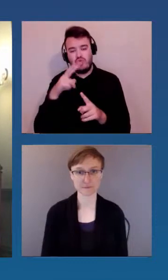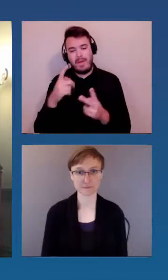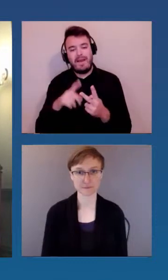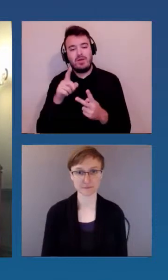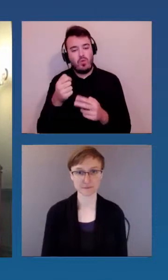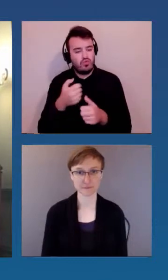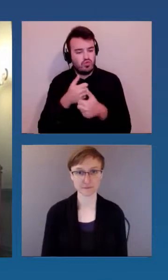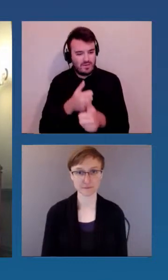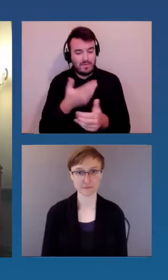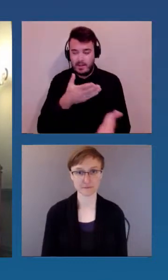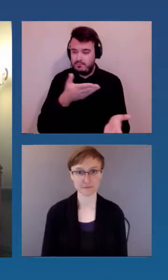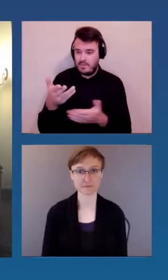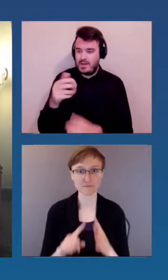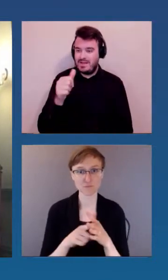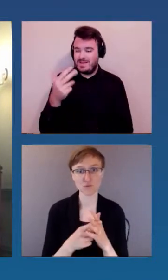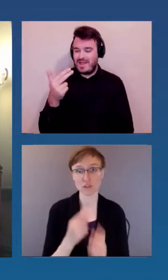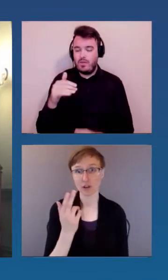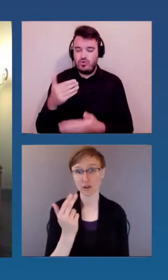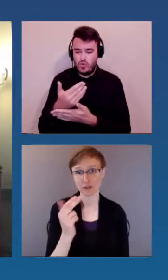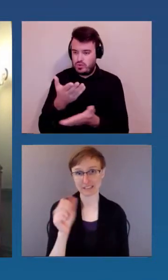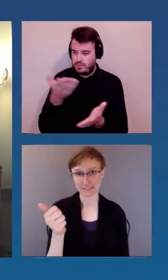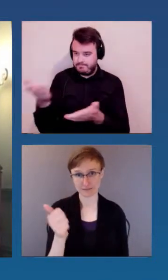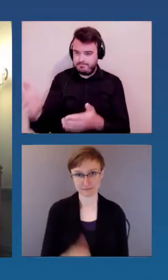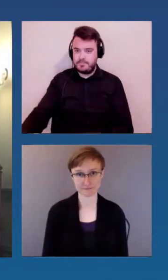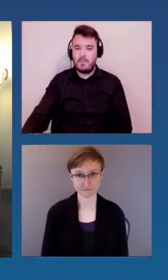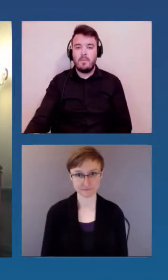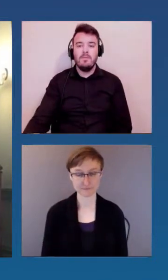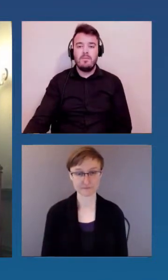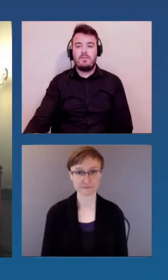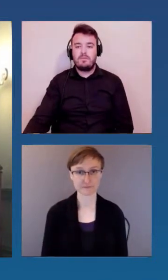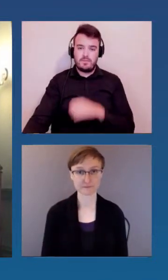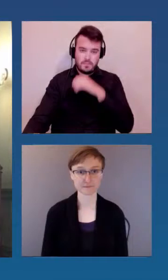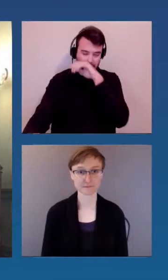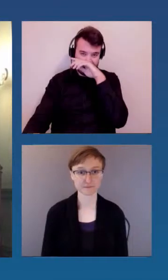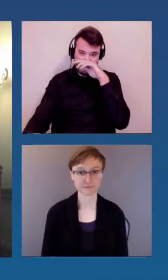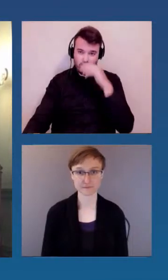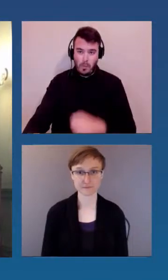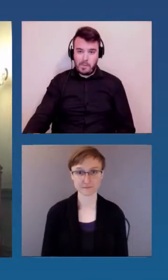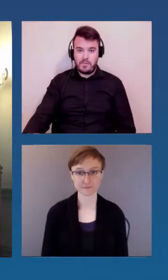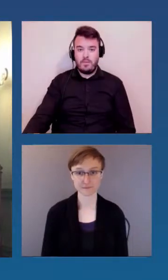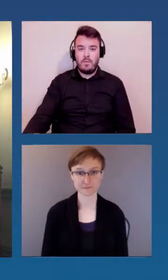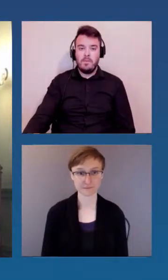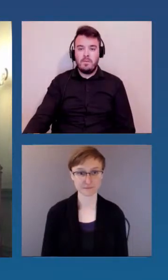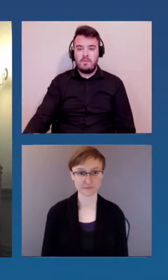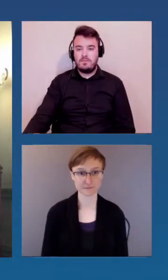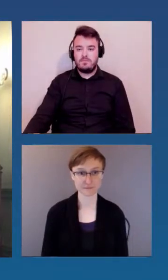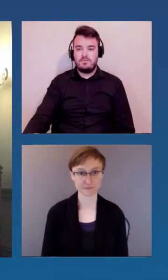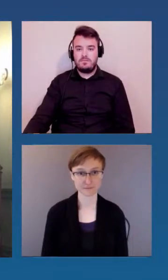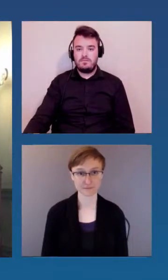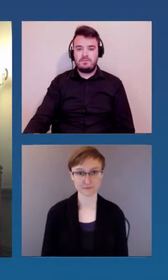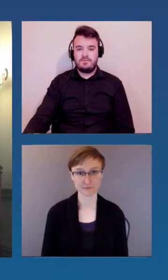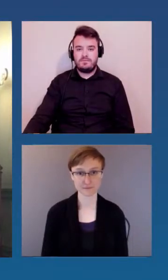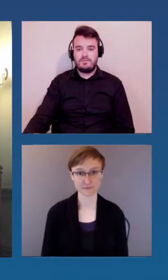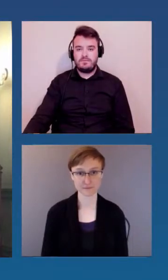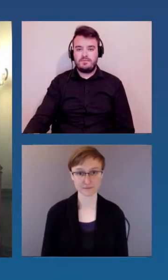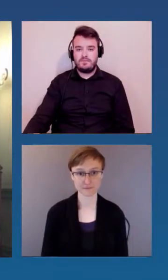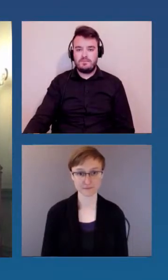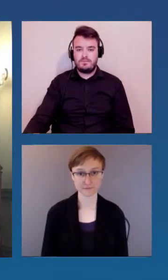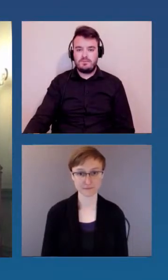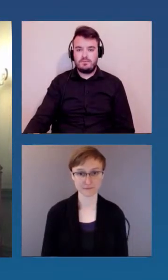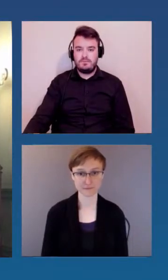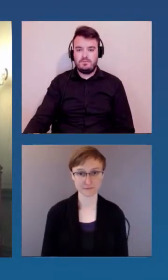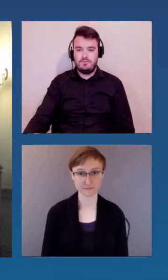Global News, Le Droit, Ottawa Citizen, Radio-Canada, the Canadian Press, TVA Gatineau Ottawa, and your community